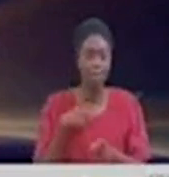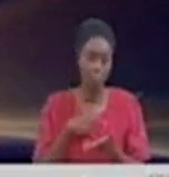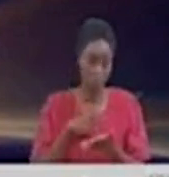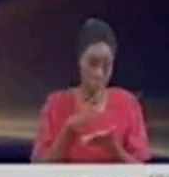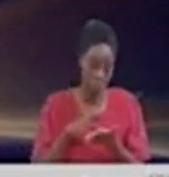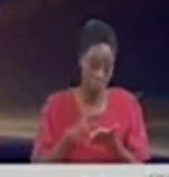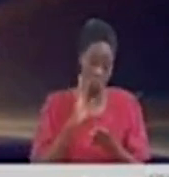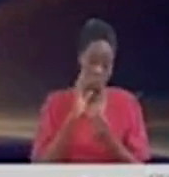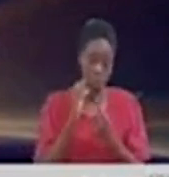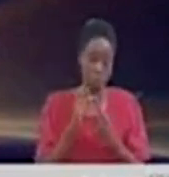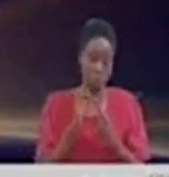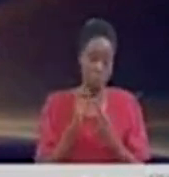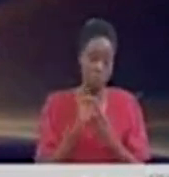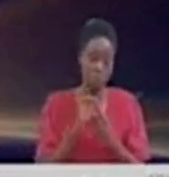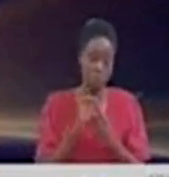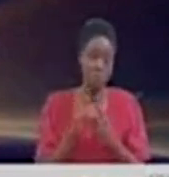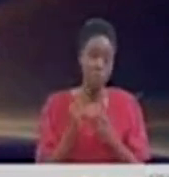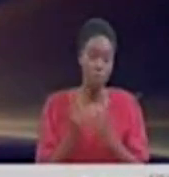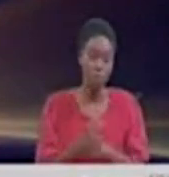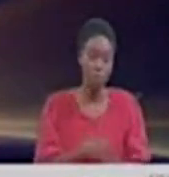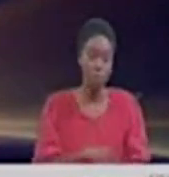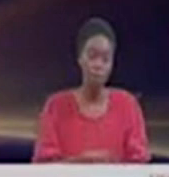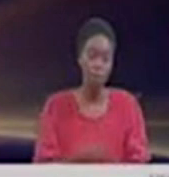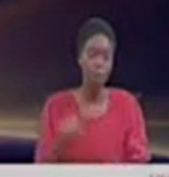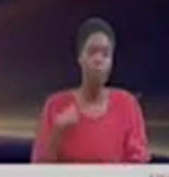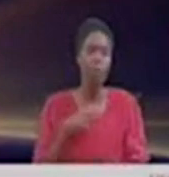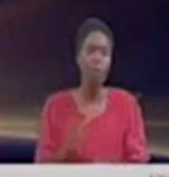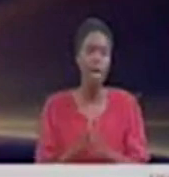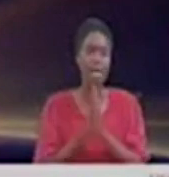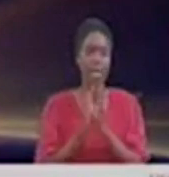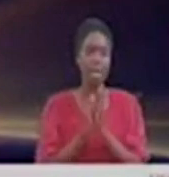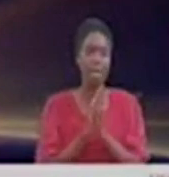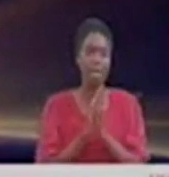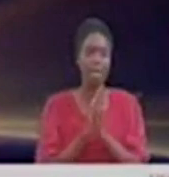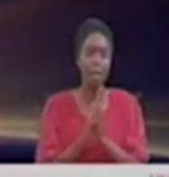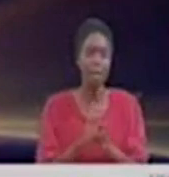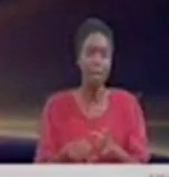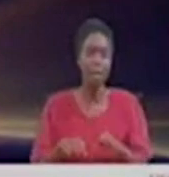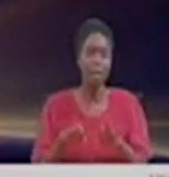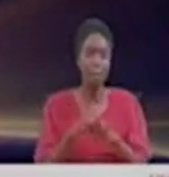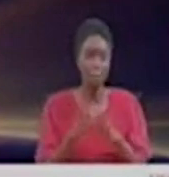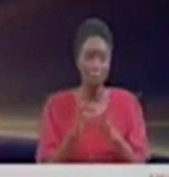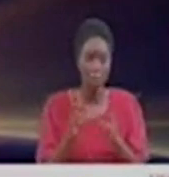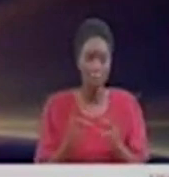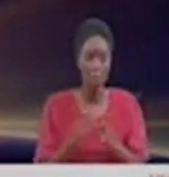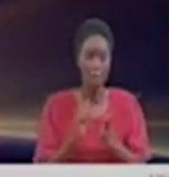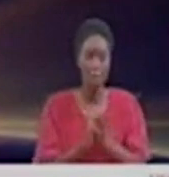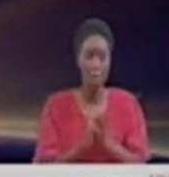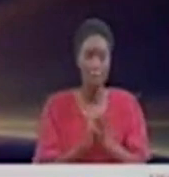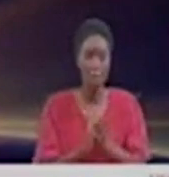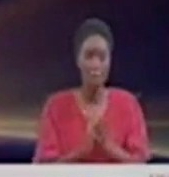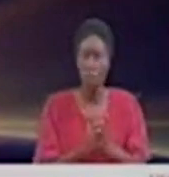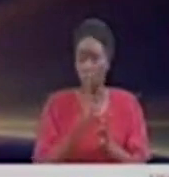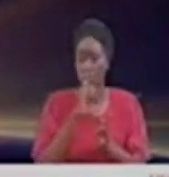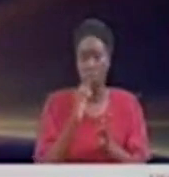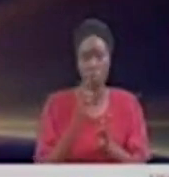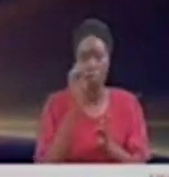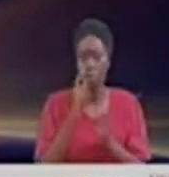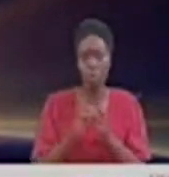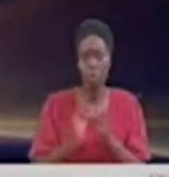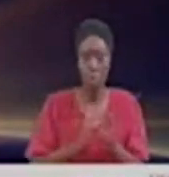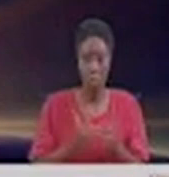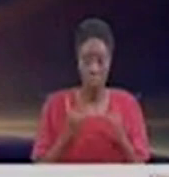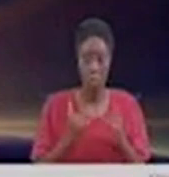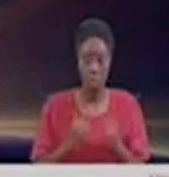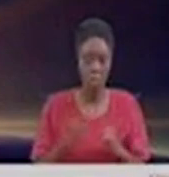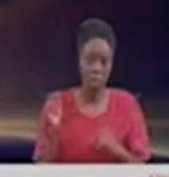read your word today. We're asking that relevant passages that really speak to our